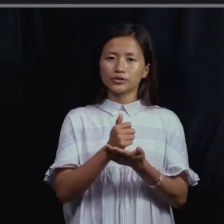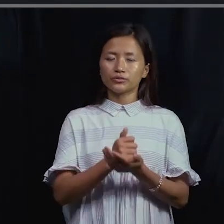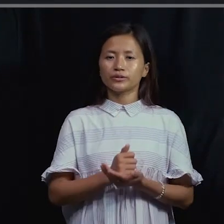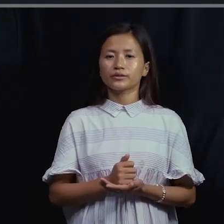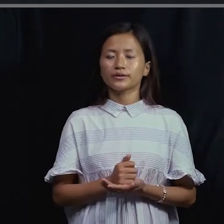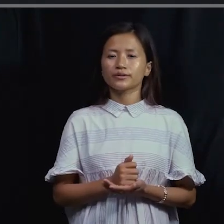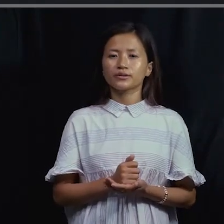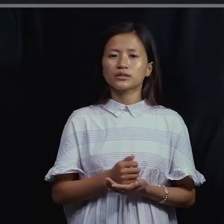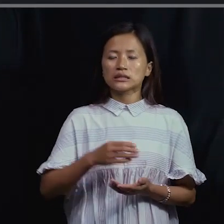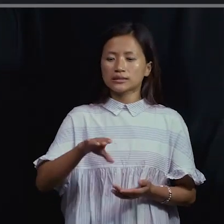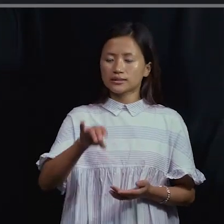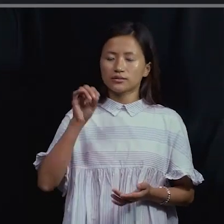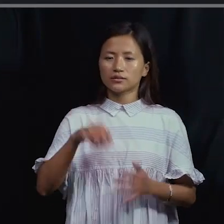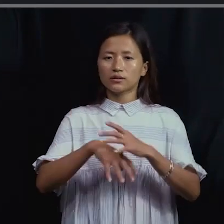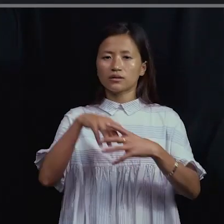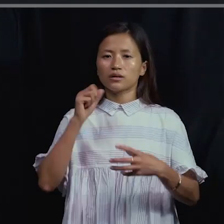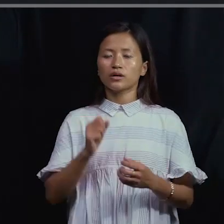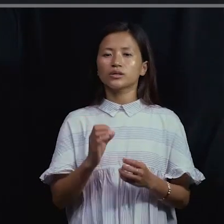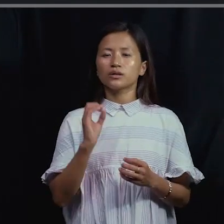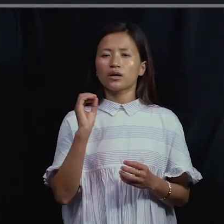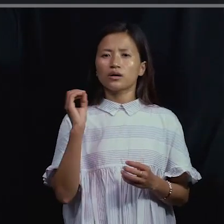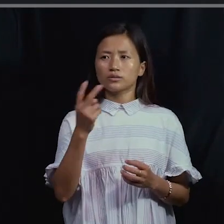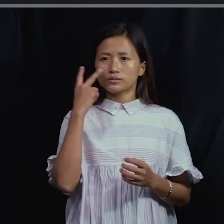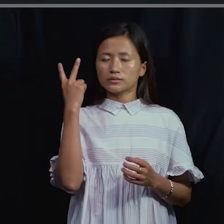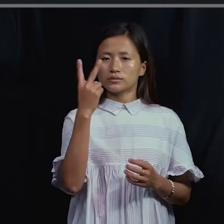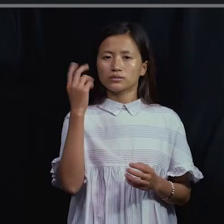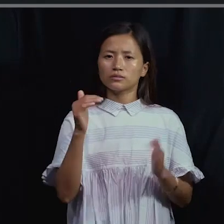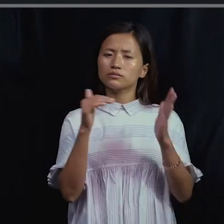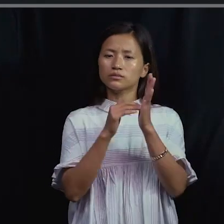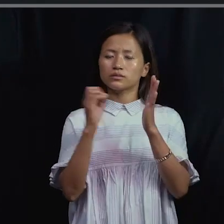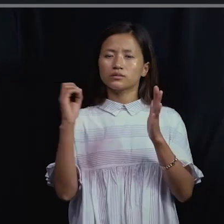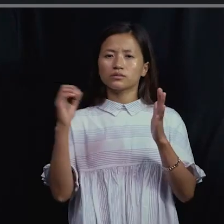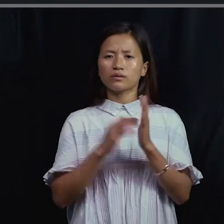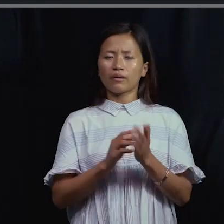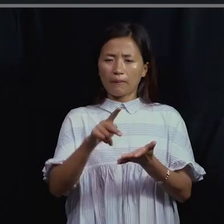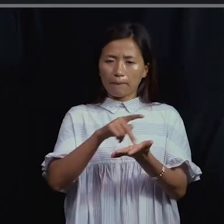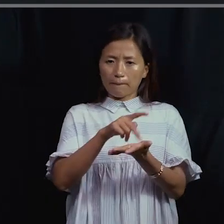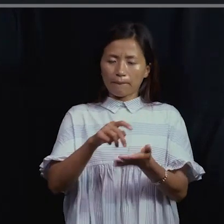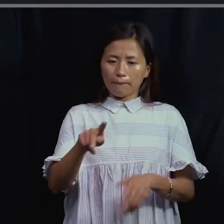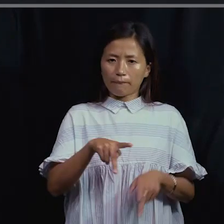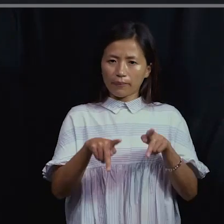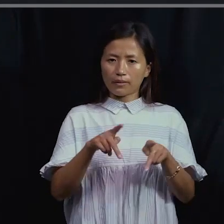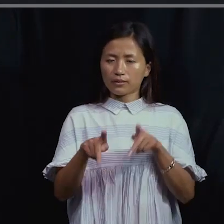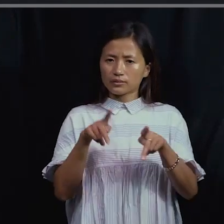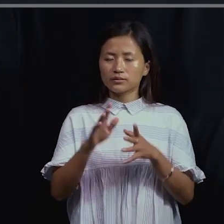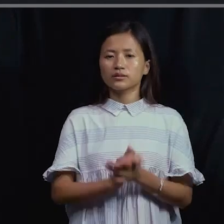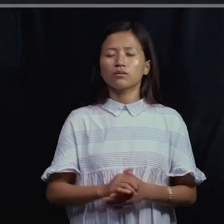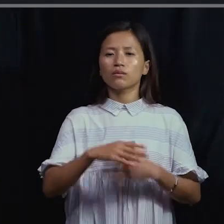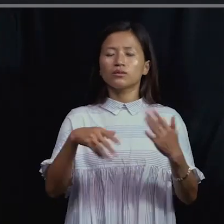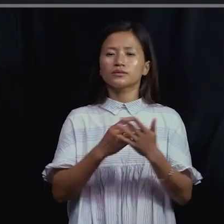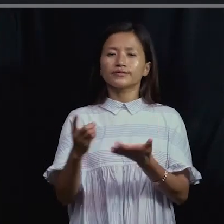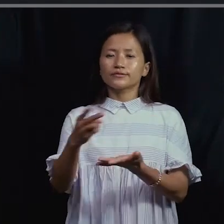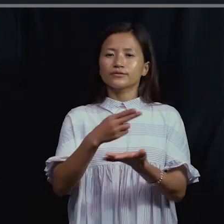the infants should be taken out to outings a lot, for example to the zoos, to the parks or to the field, so that there